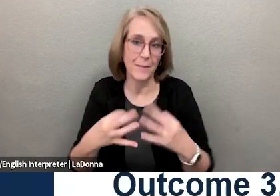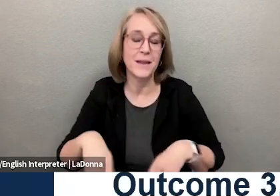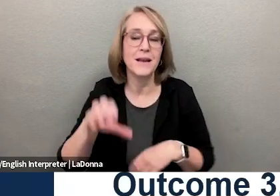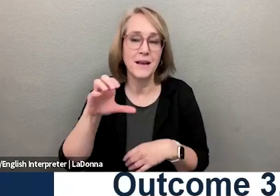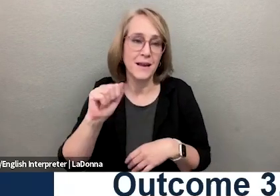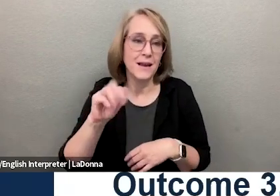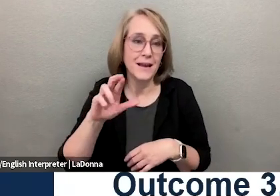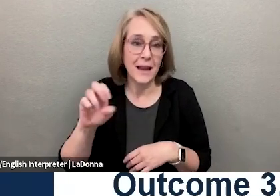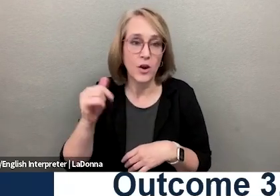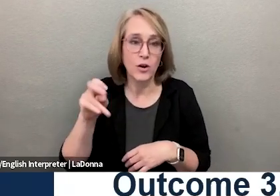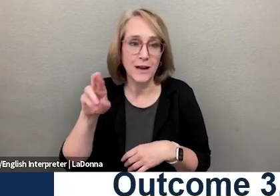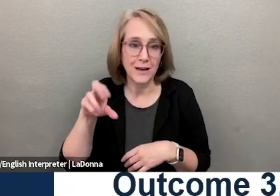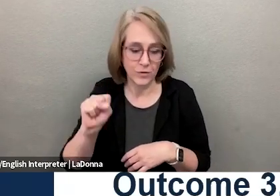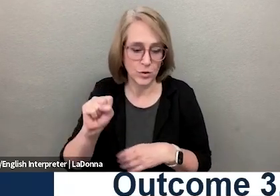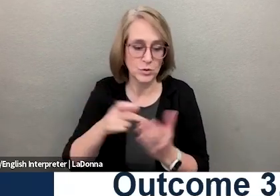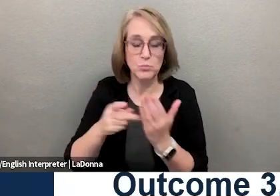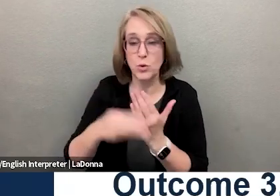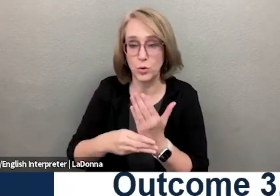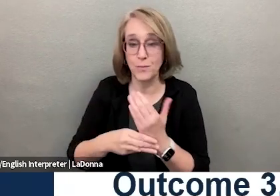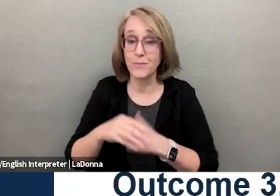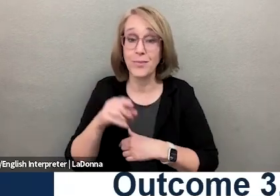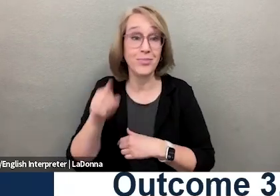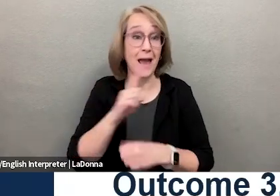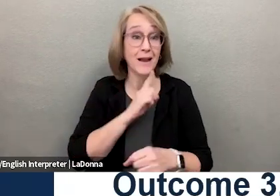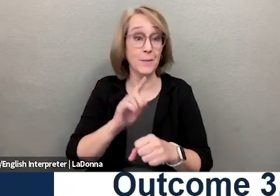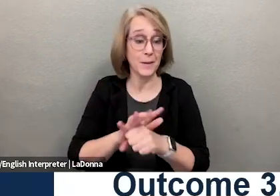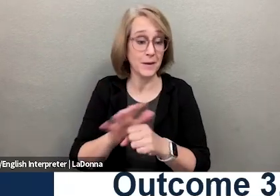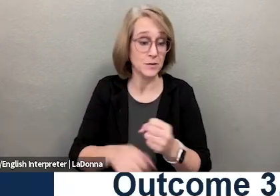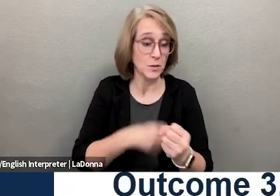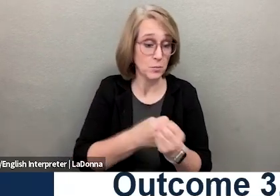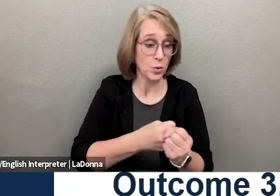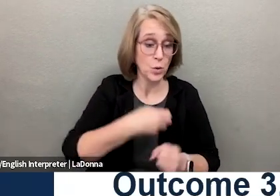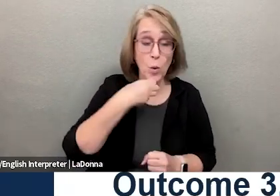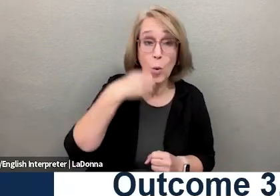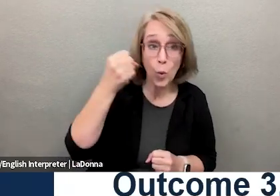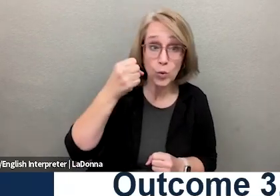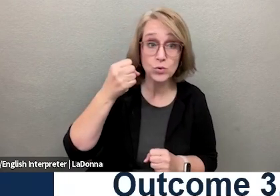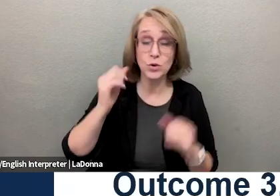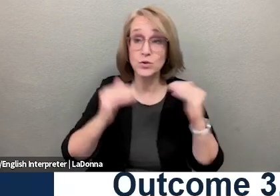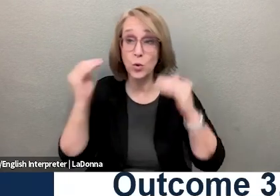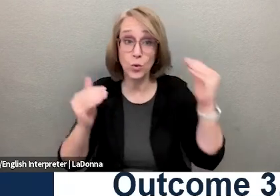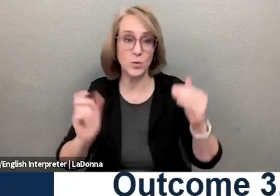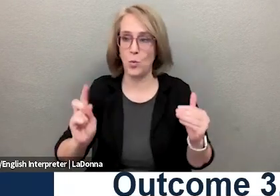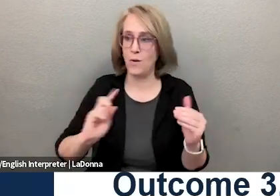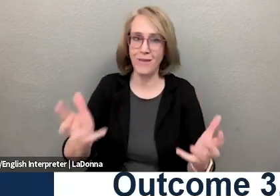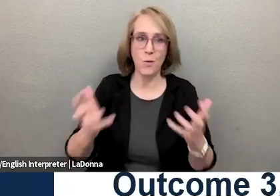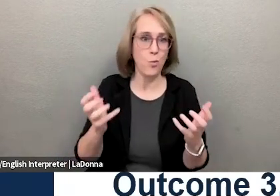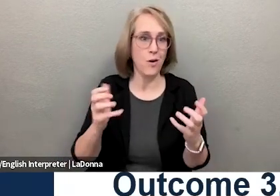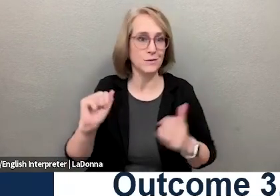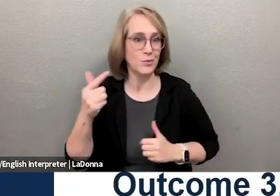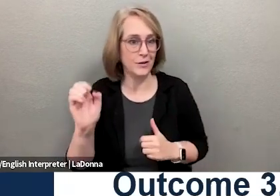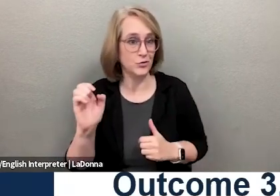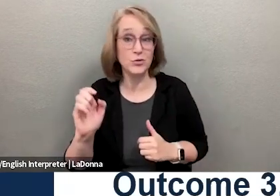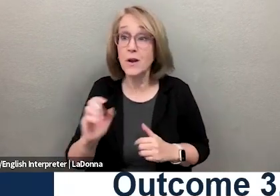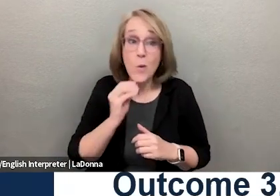the national commitment to support older adults to age well where they want to age, which is at home and in the community,